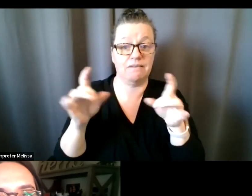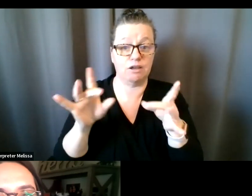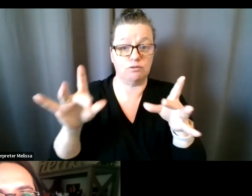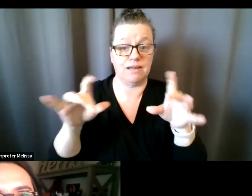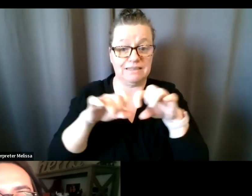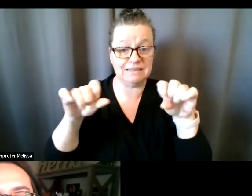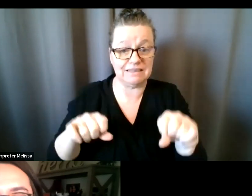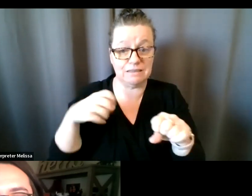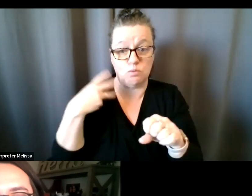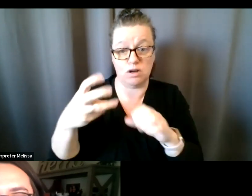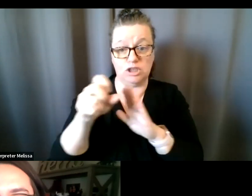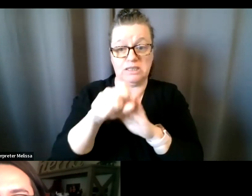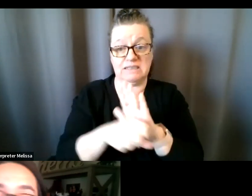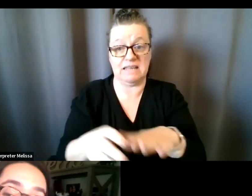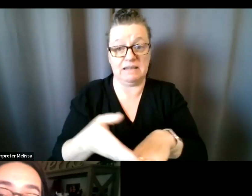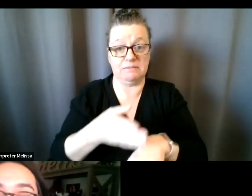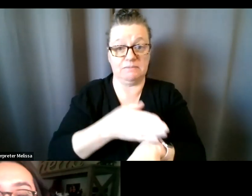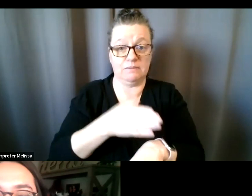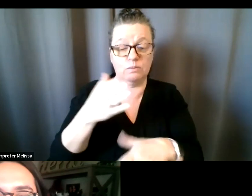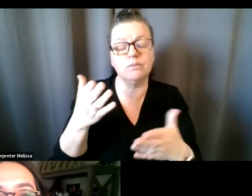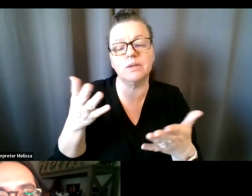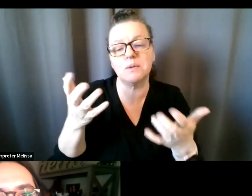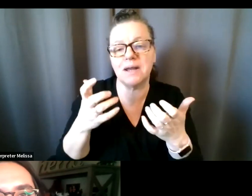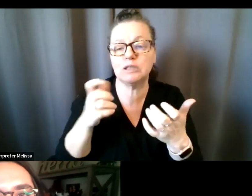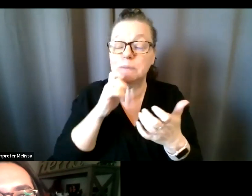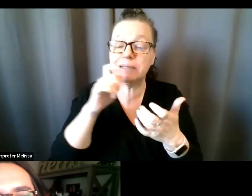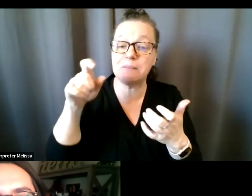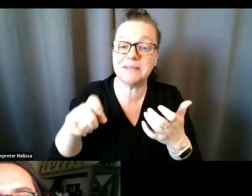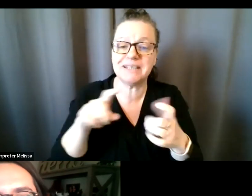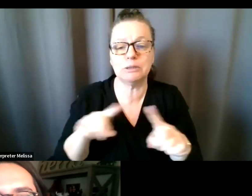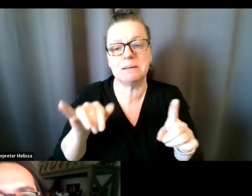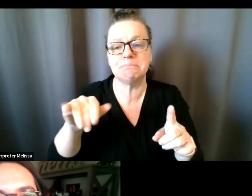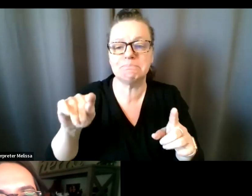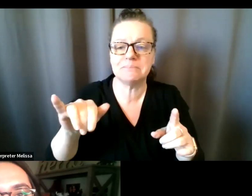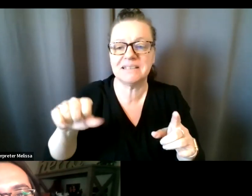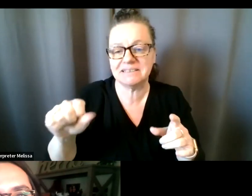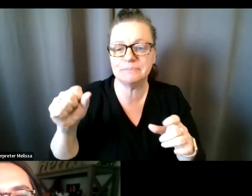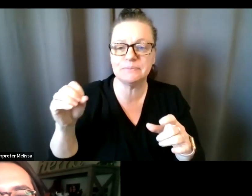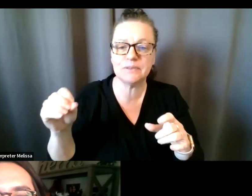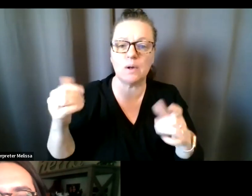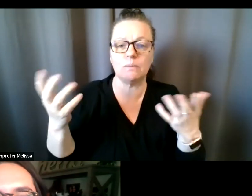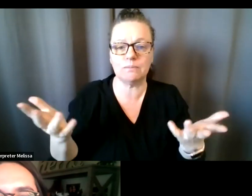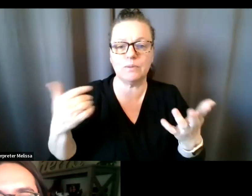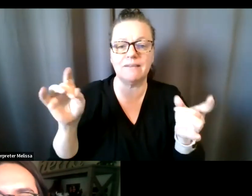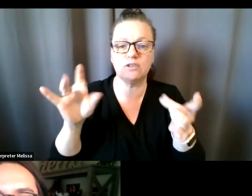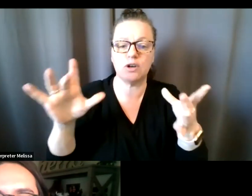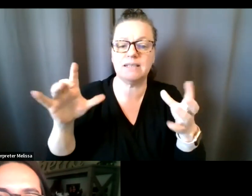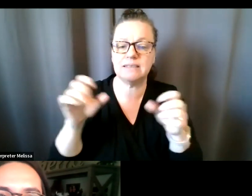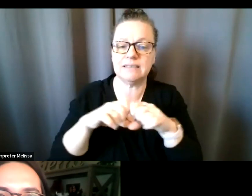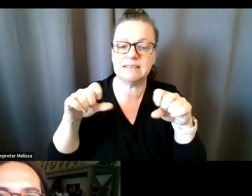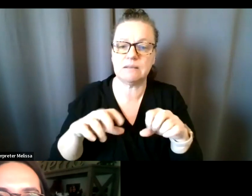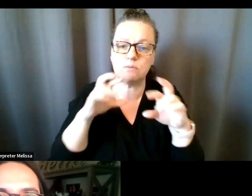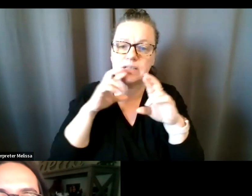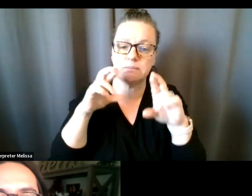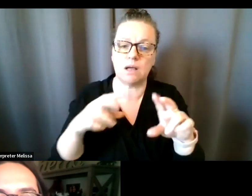better. We probably actually want it to not be necessary at all, but it is. So we need to have a crisis system that's responsive to people's